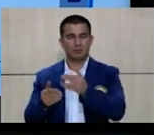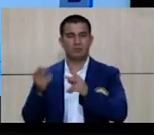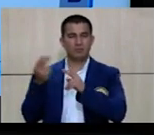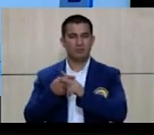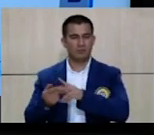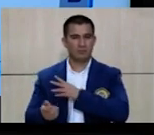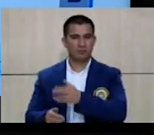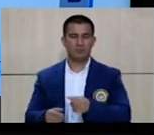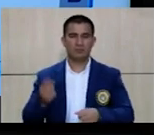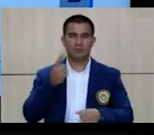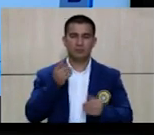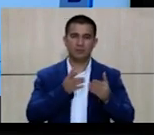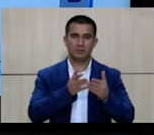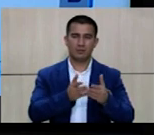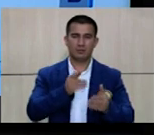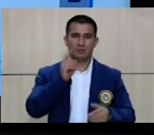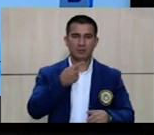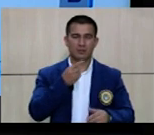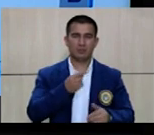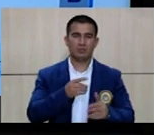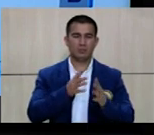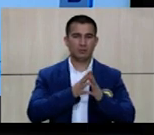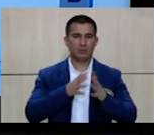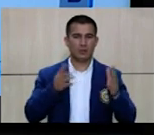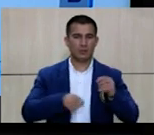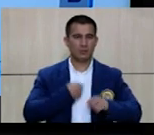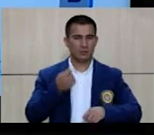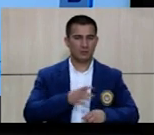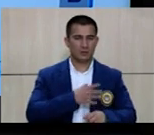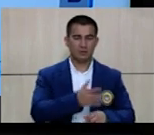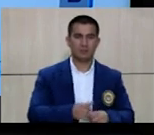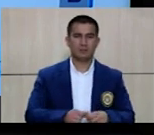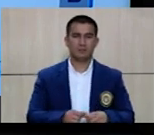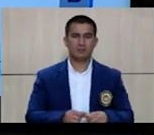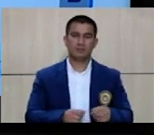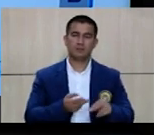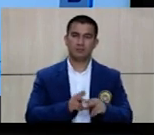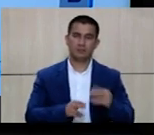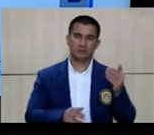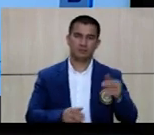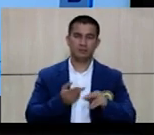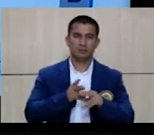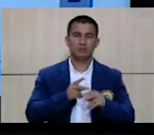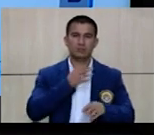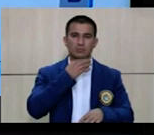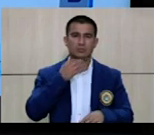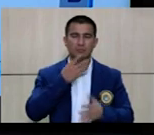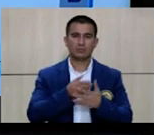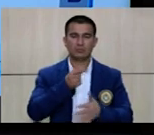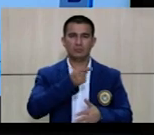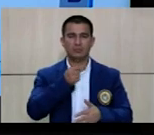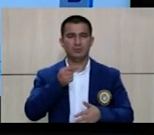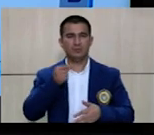yubordik. Birinchi kema 1 soat ko'p sarfladi. Demak, ularning nimasi?